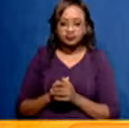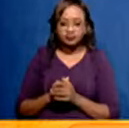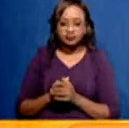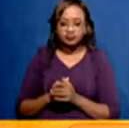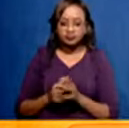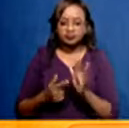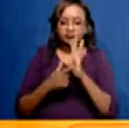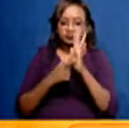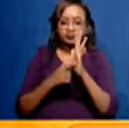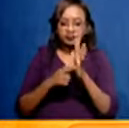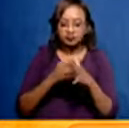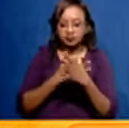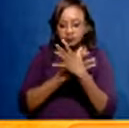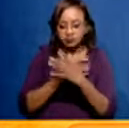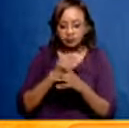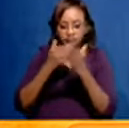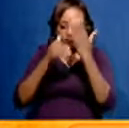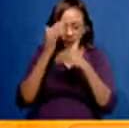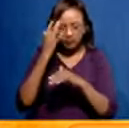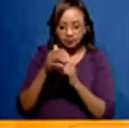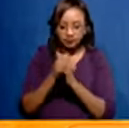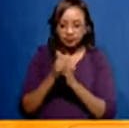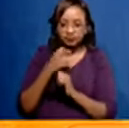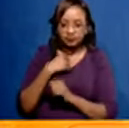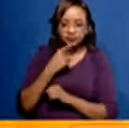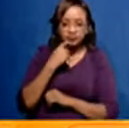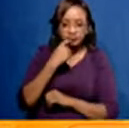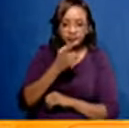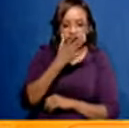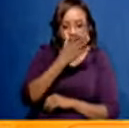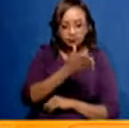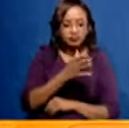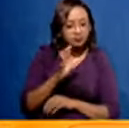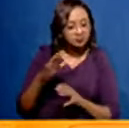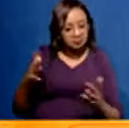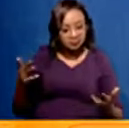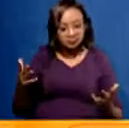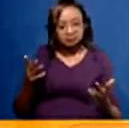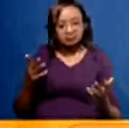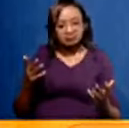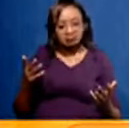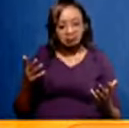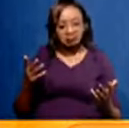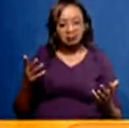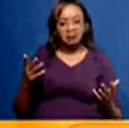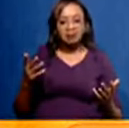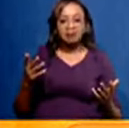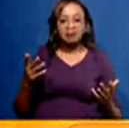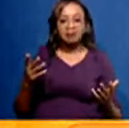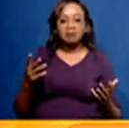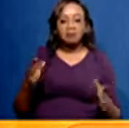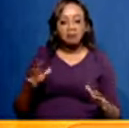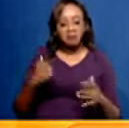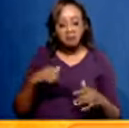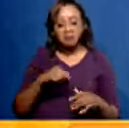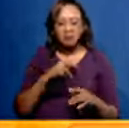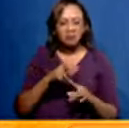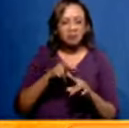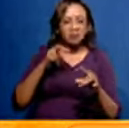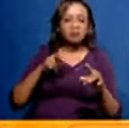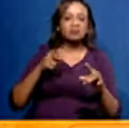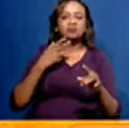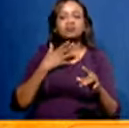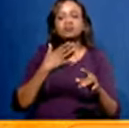because I'm Dutch. And what I said to the leadership at the university, I said, well, let's take a step back. Who do we want